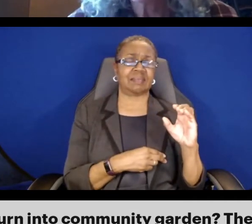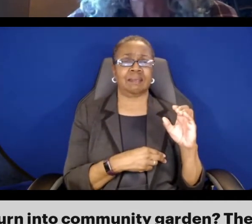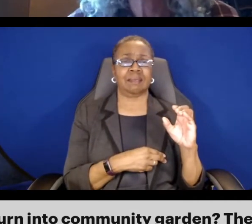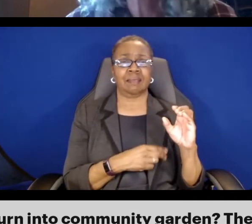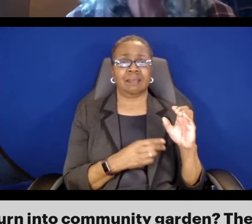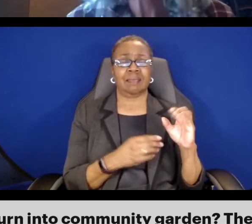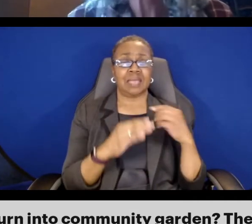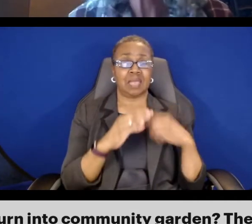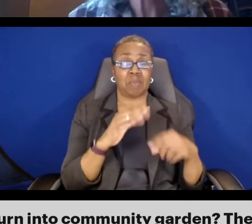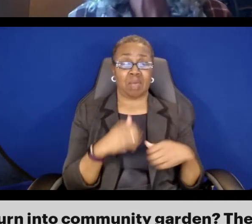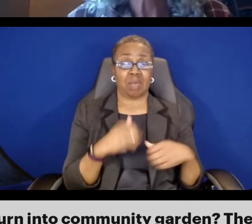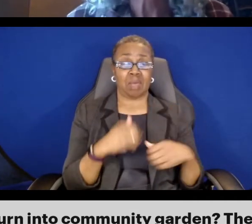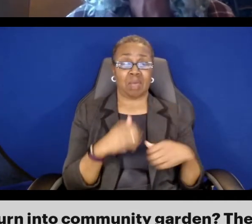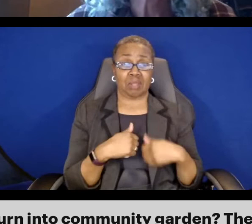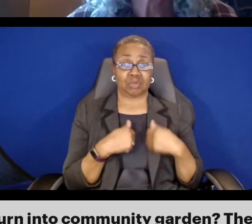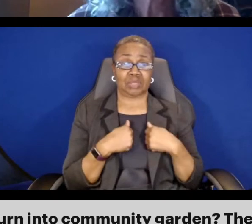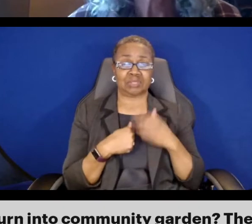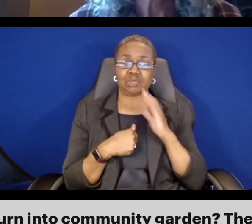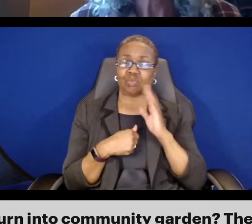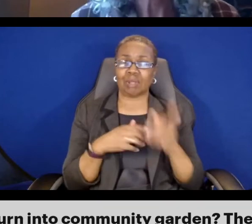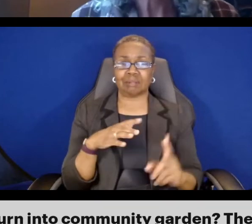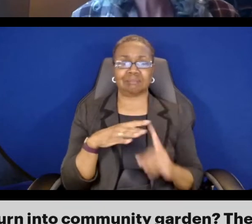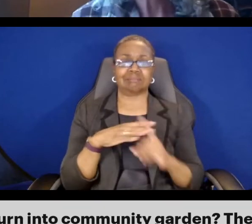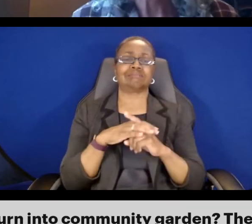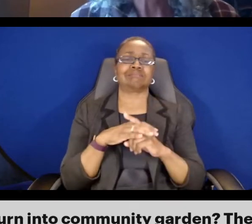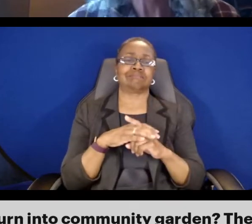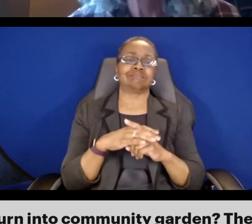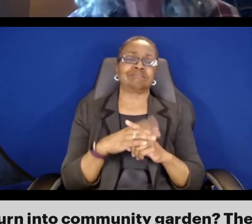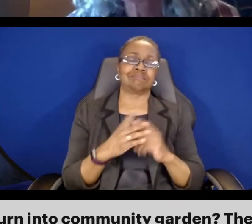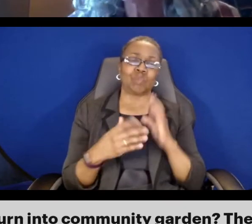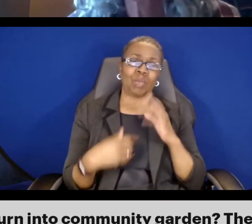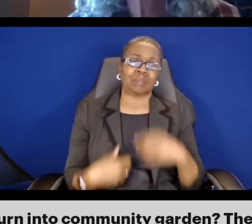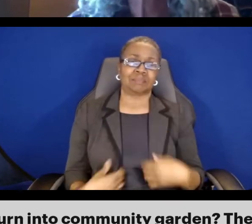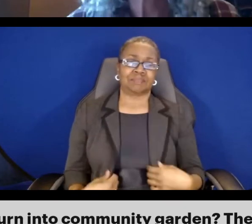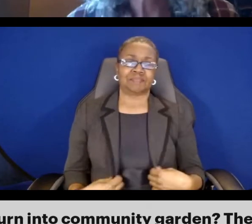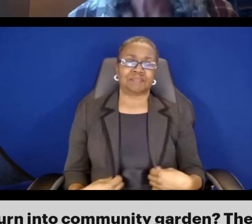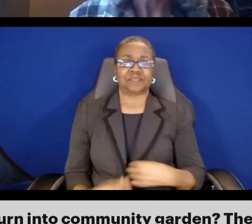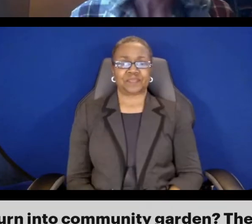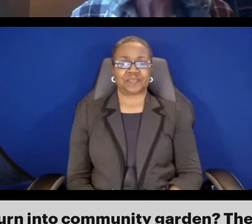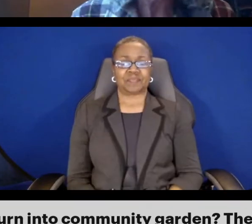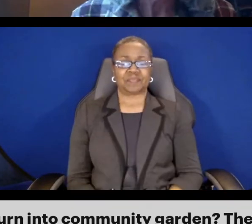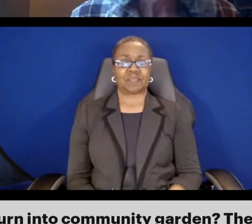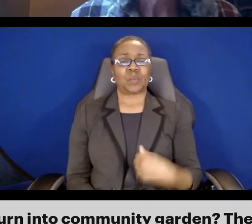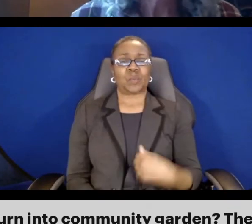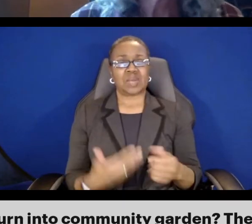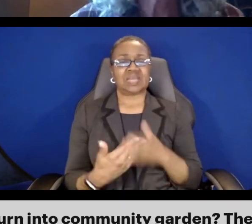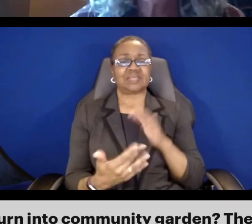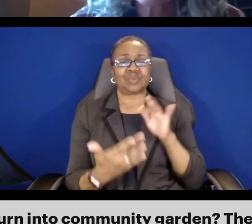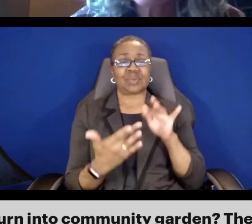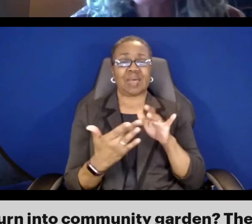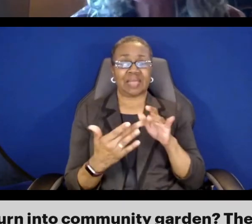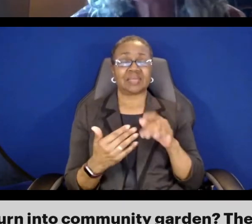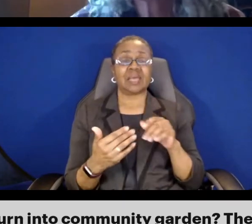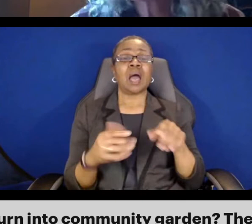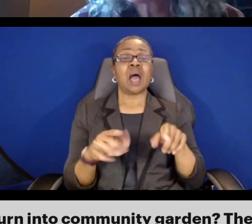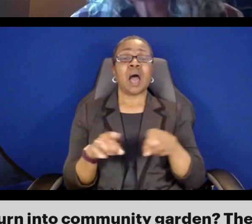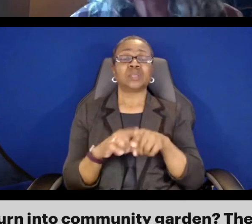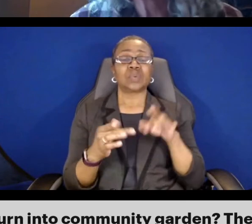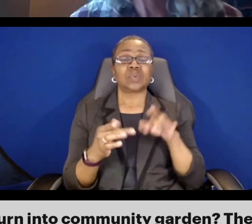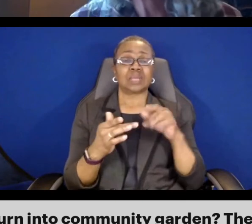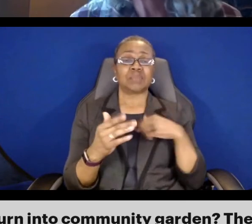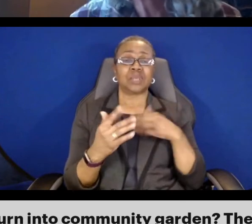email addresses will immediately be there. So we're easy to contact. You can also contact me